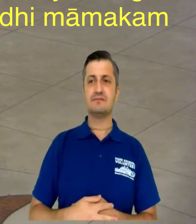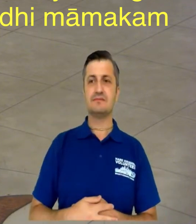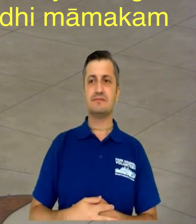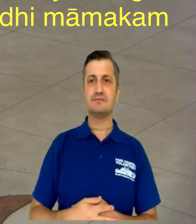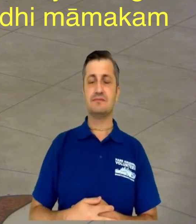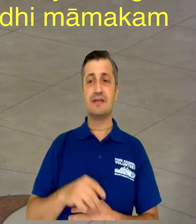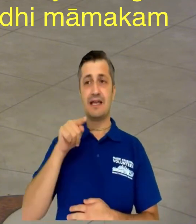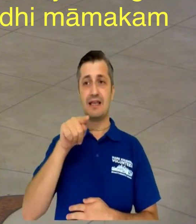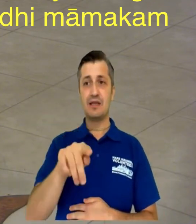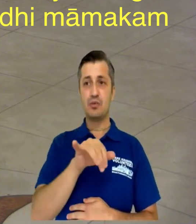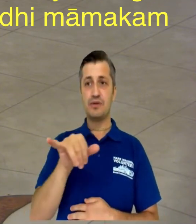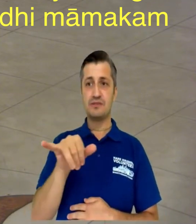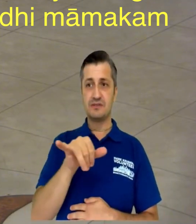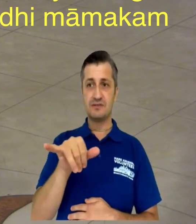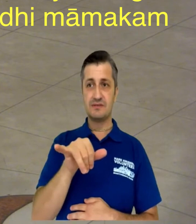which,